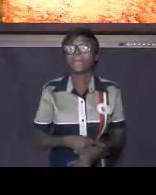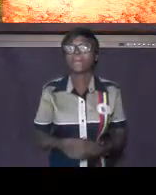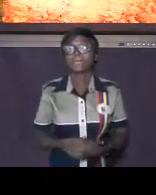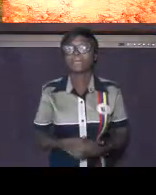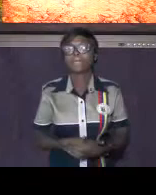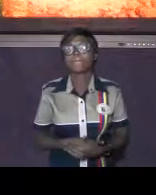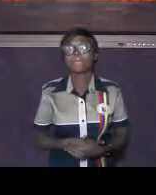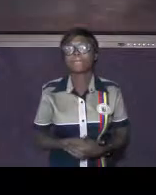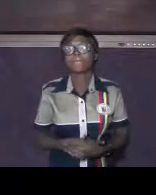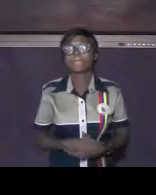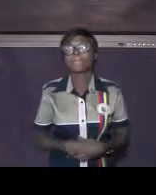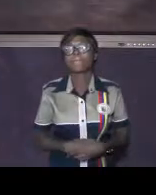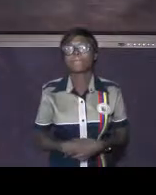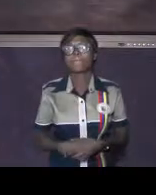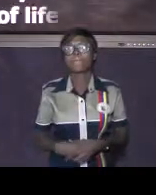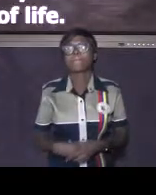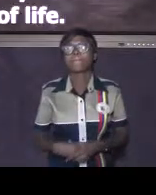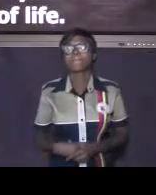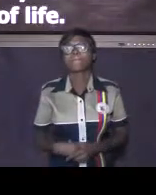Now,